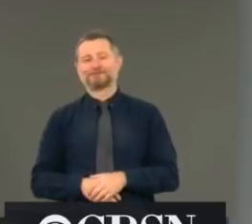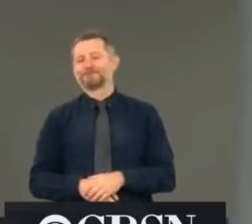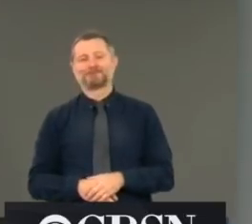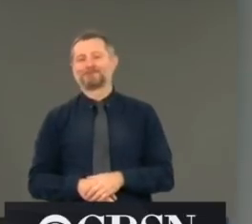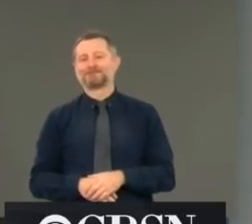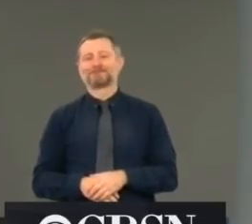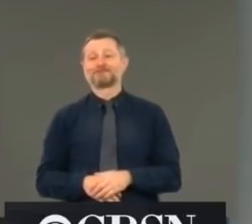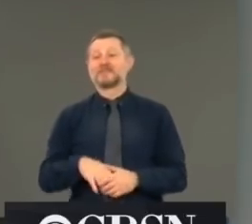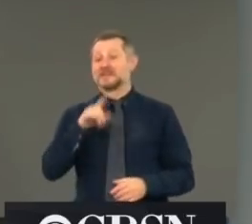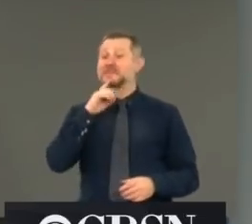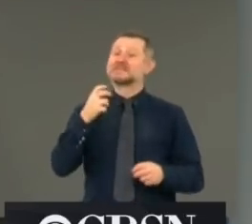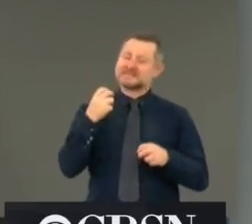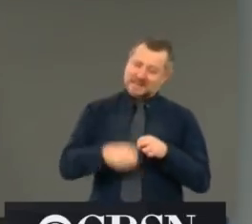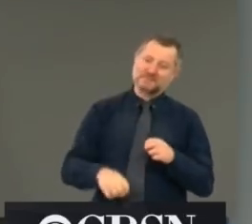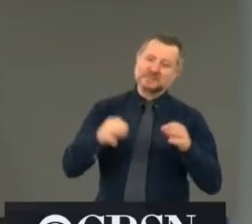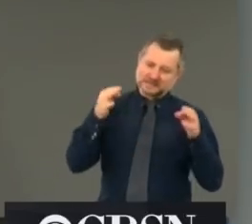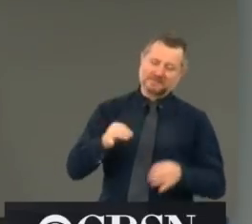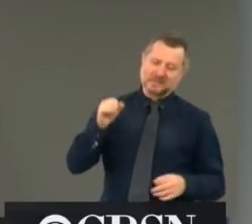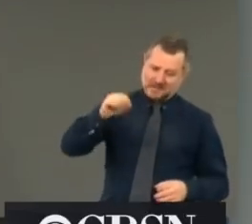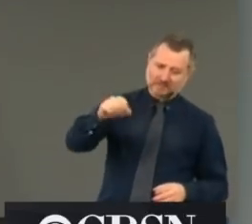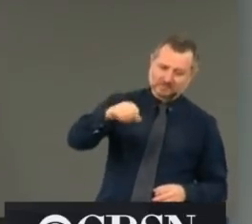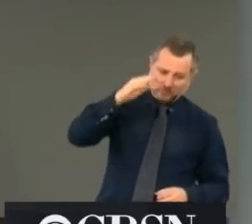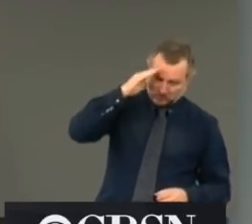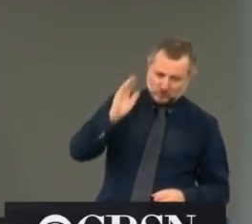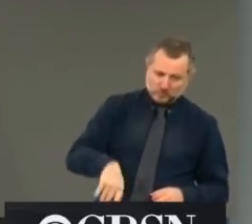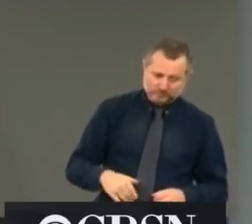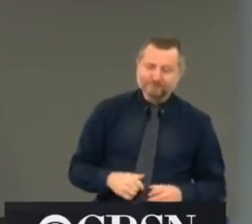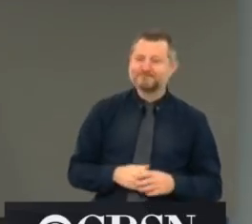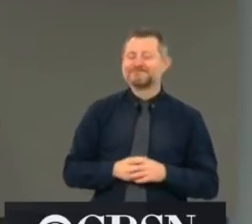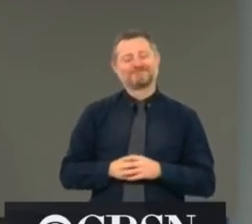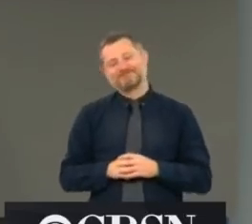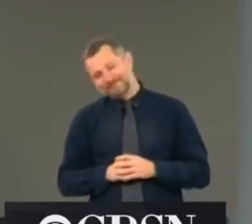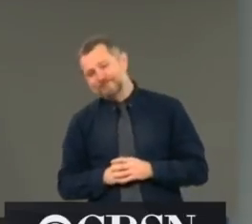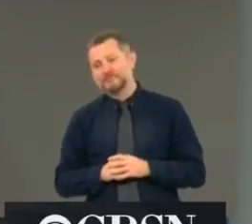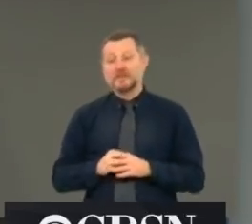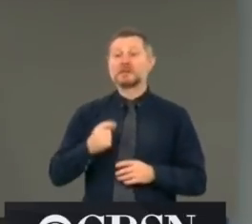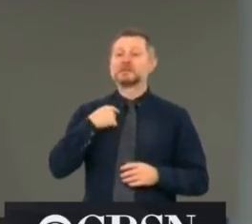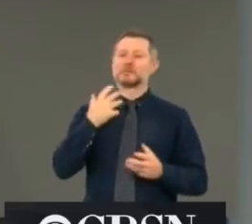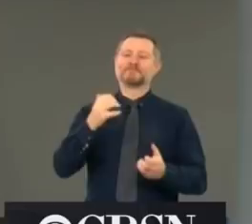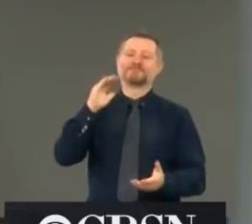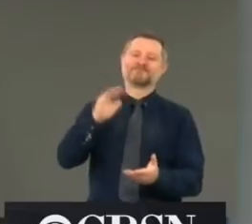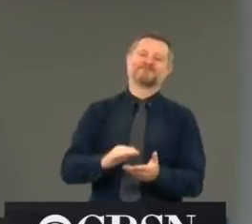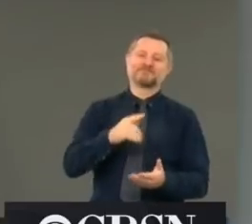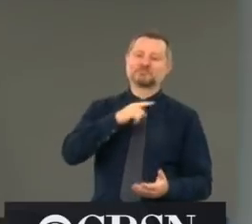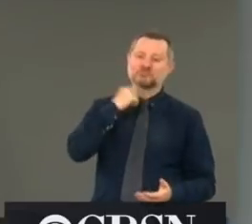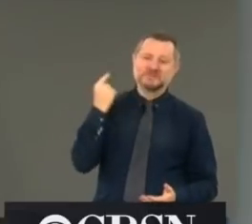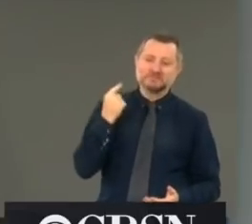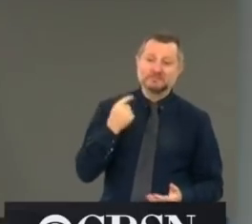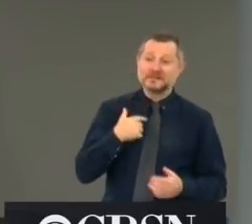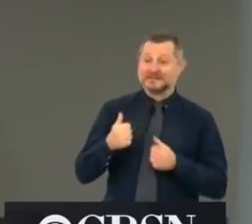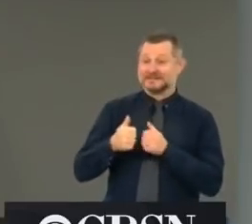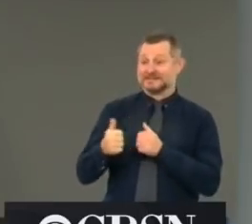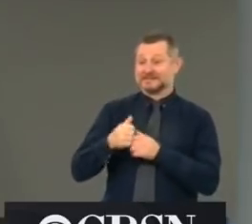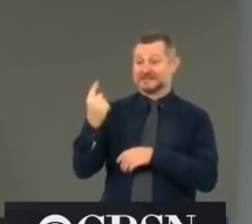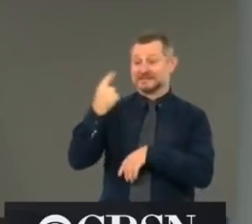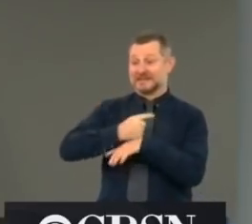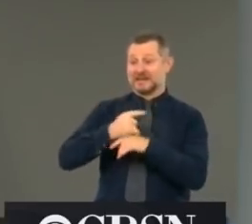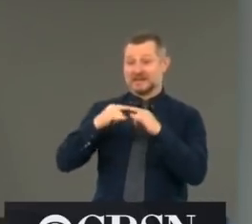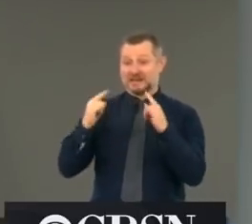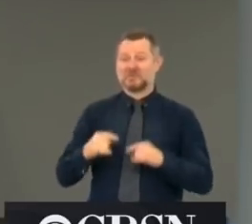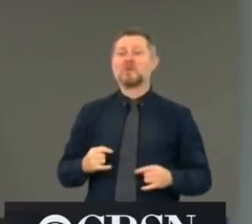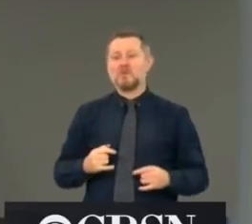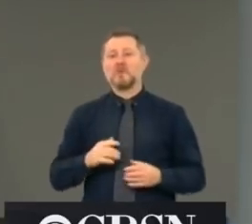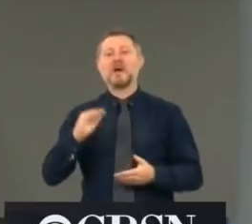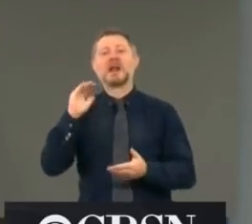tough decision to grapple with. But that's what it is. And day camps are different because you have a confined number of